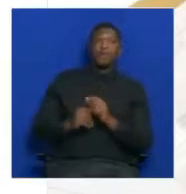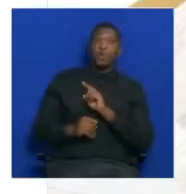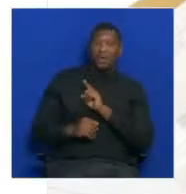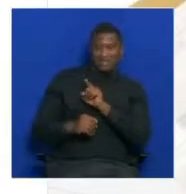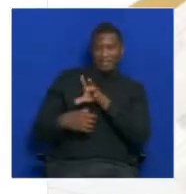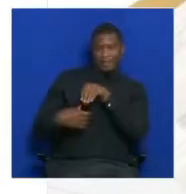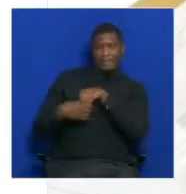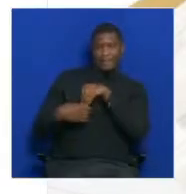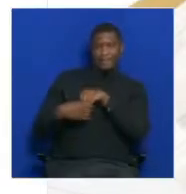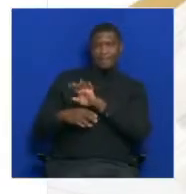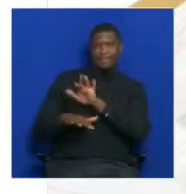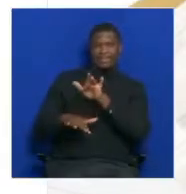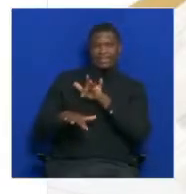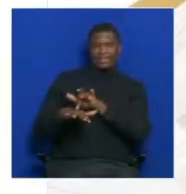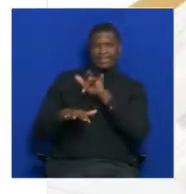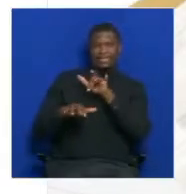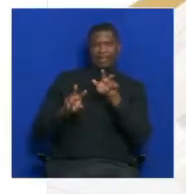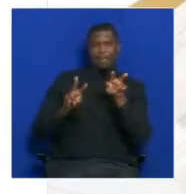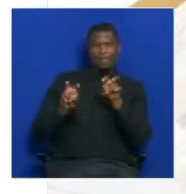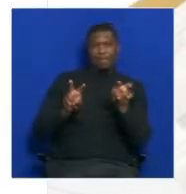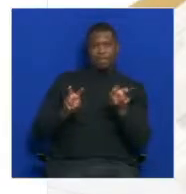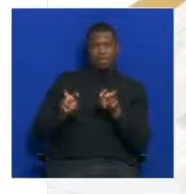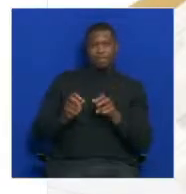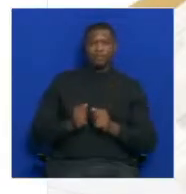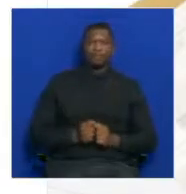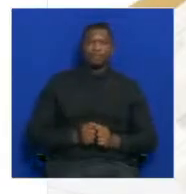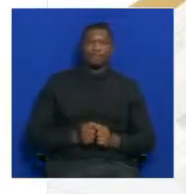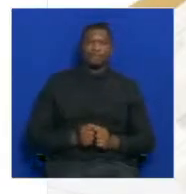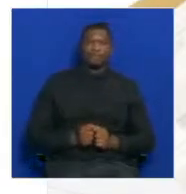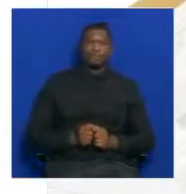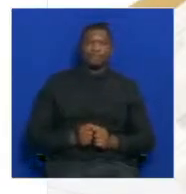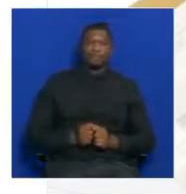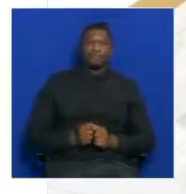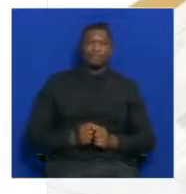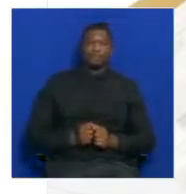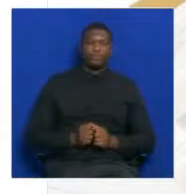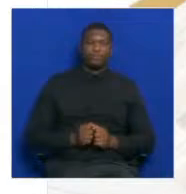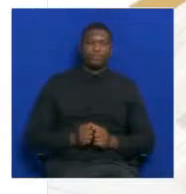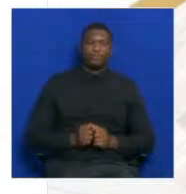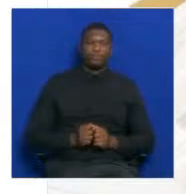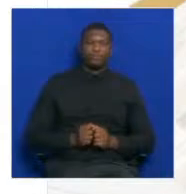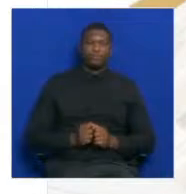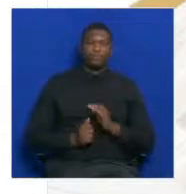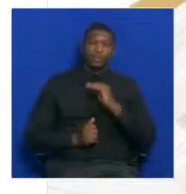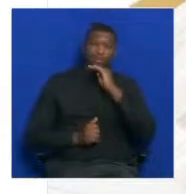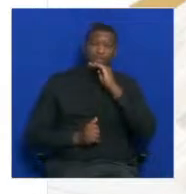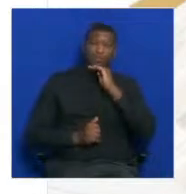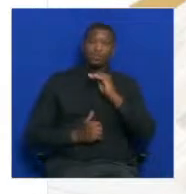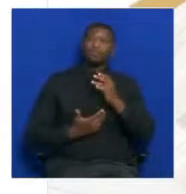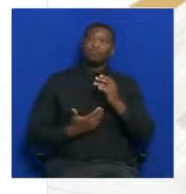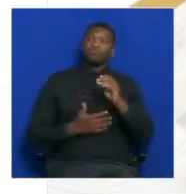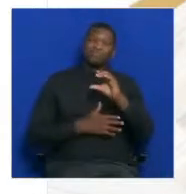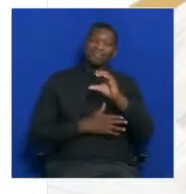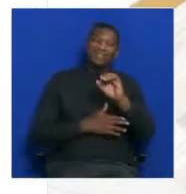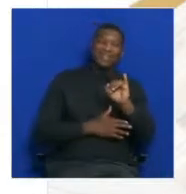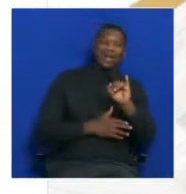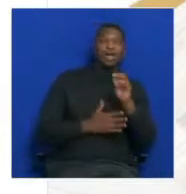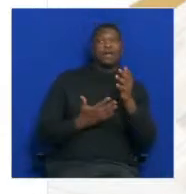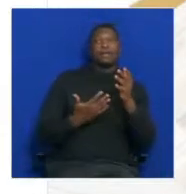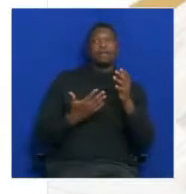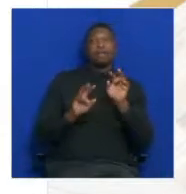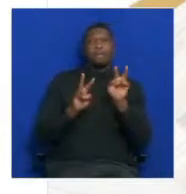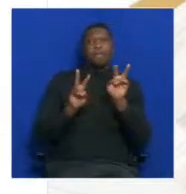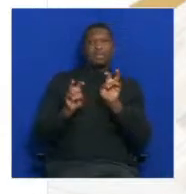sensitive matters. So the CI matters would be one of those